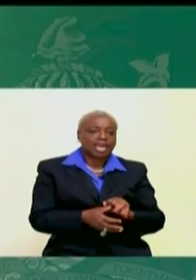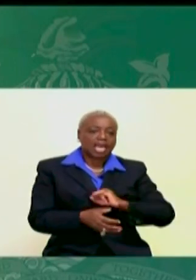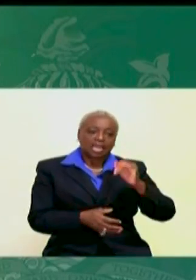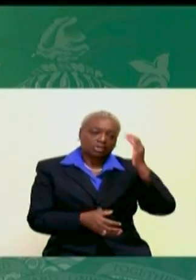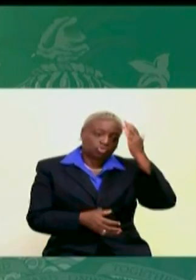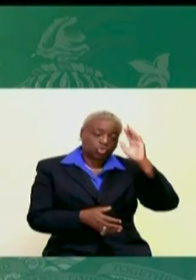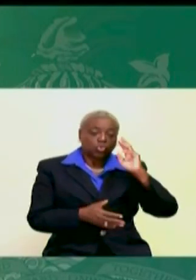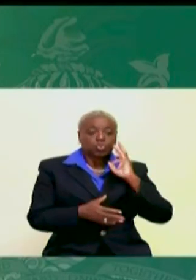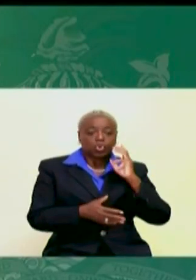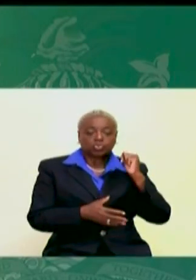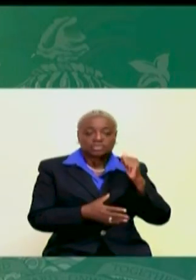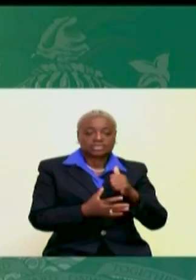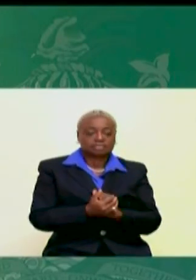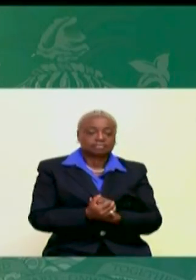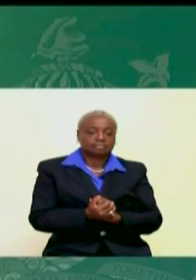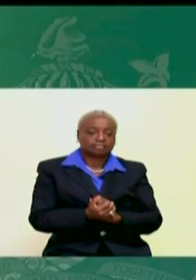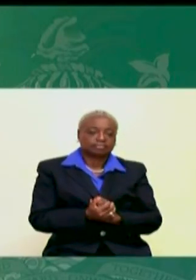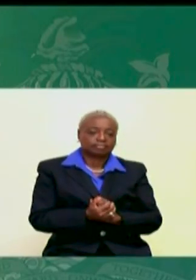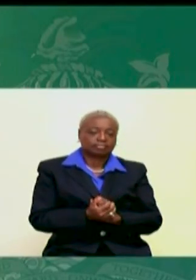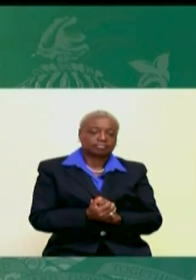I know you won't.